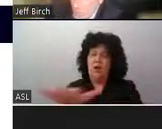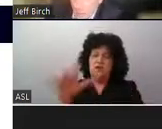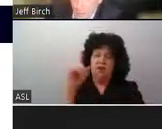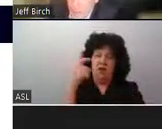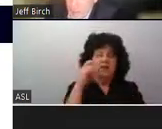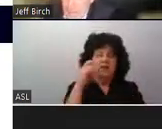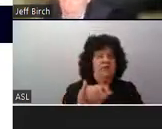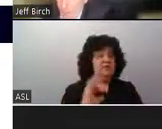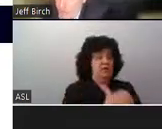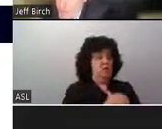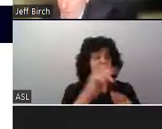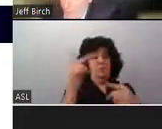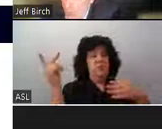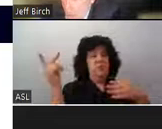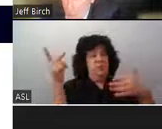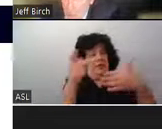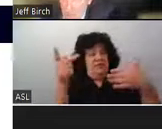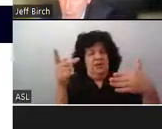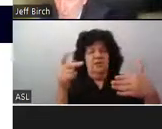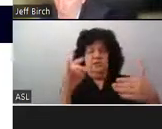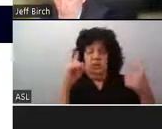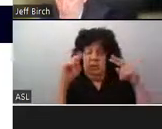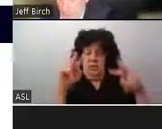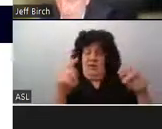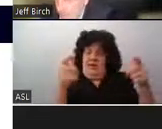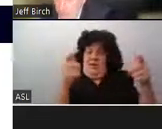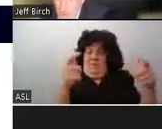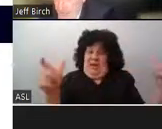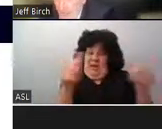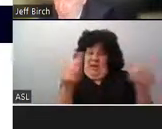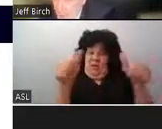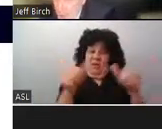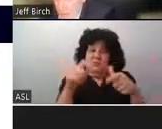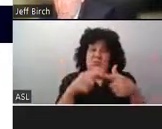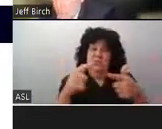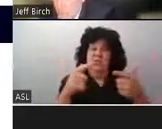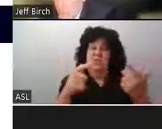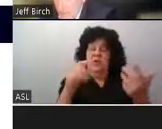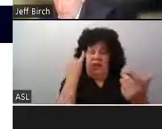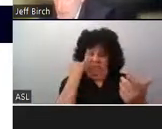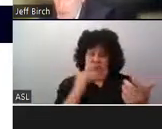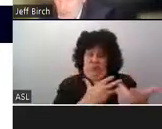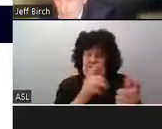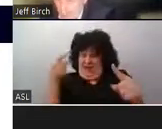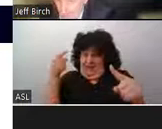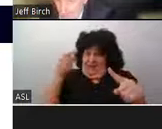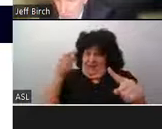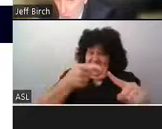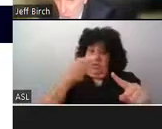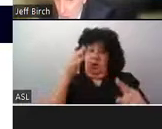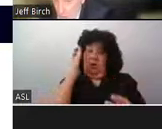those bigger areas that if we could change, it would help more people out. That's not to say that agencies don't get some of